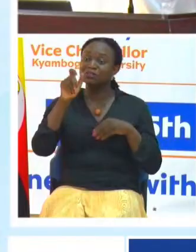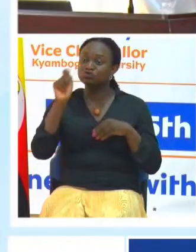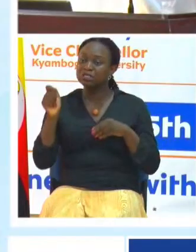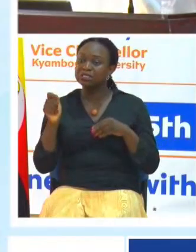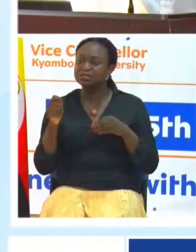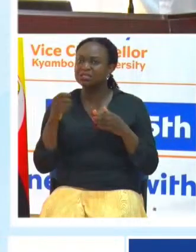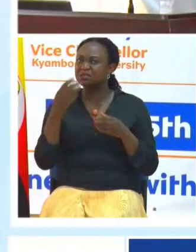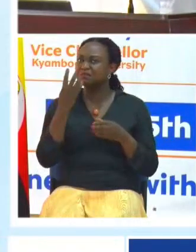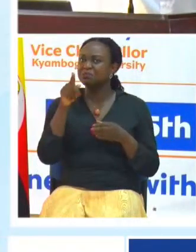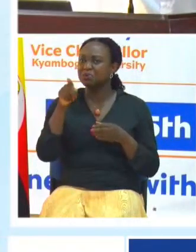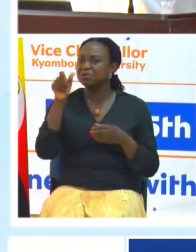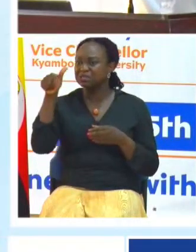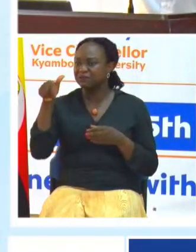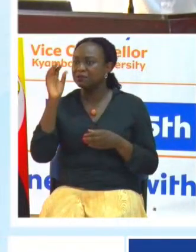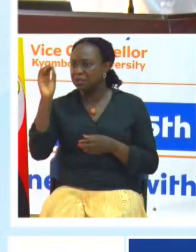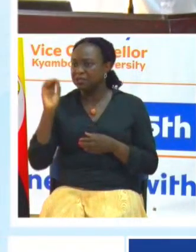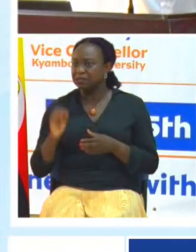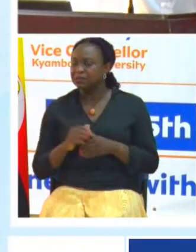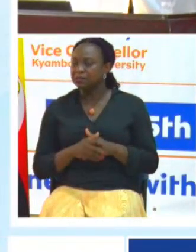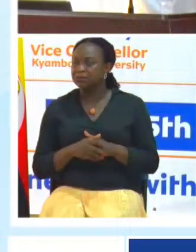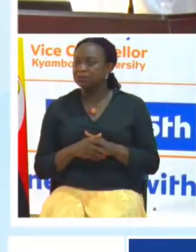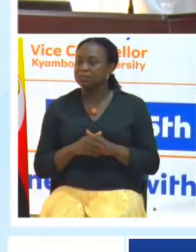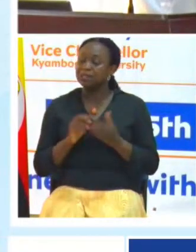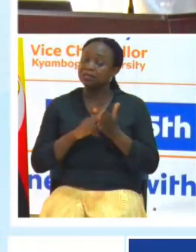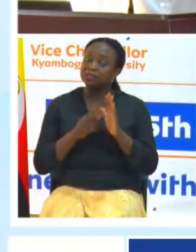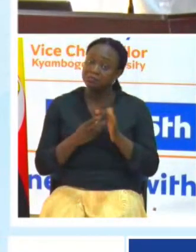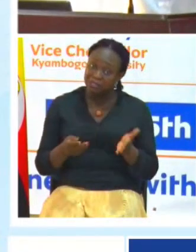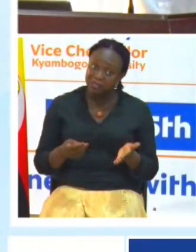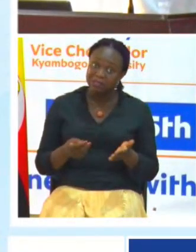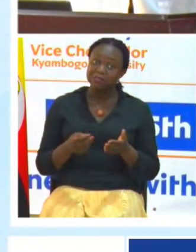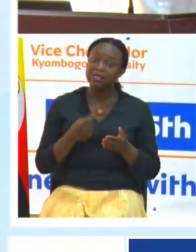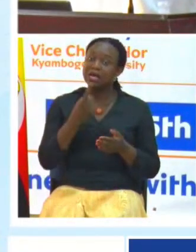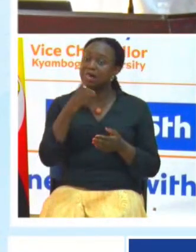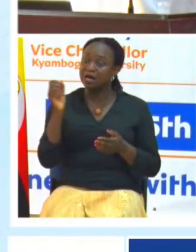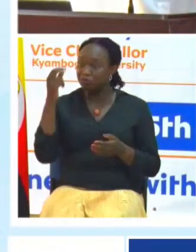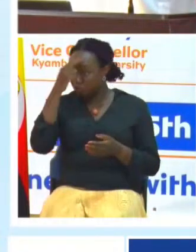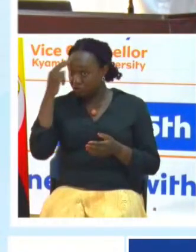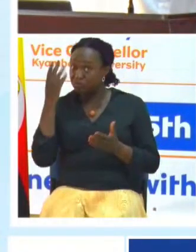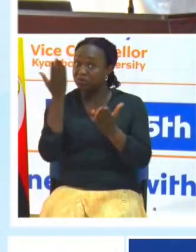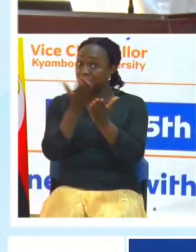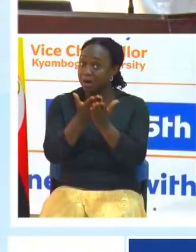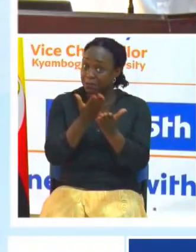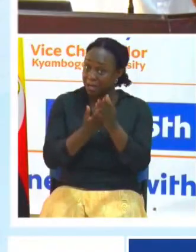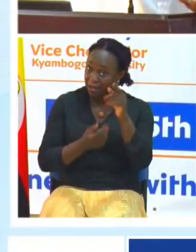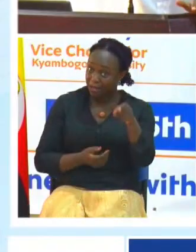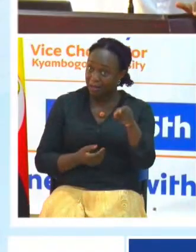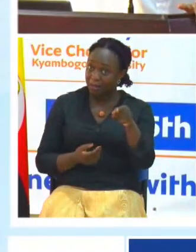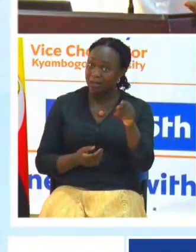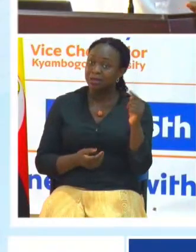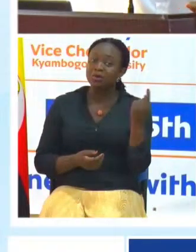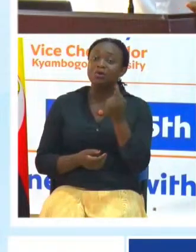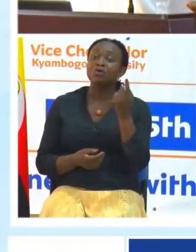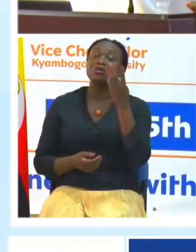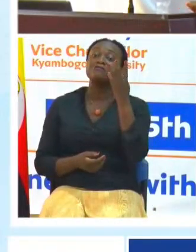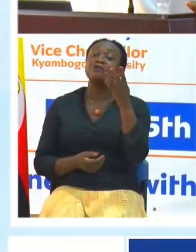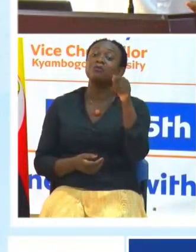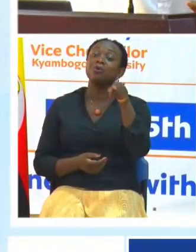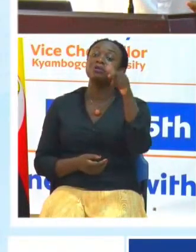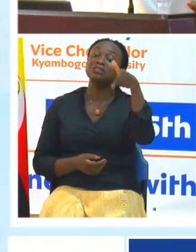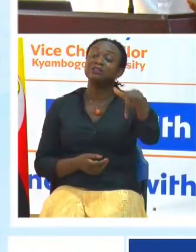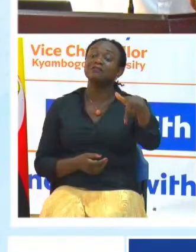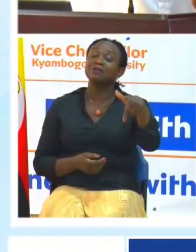it's about 4.7%. Meaning that every 100 students that apply to Harvard, only 4.7